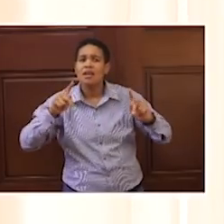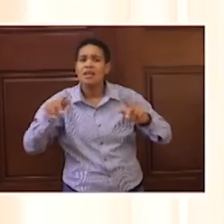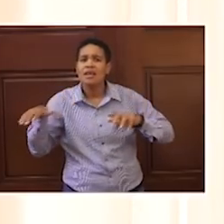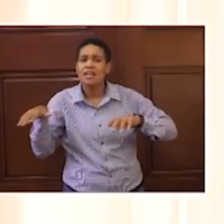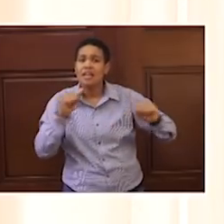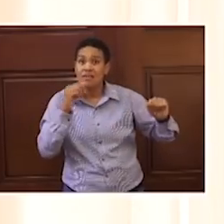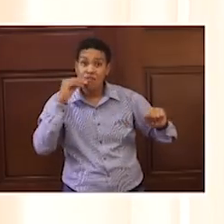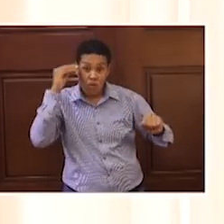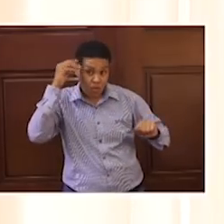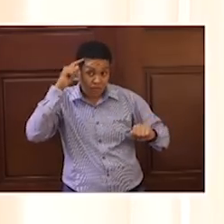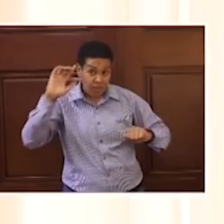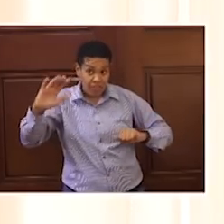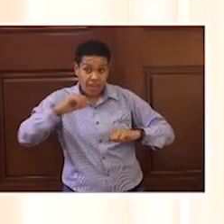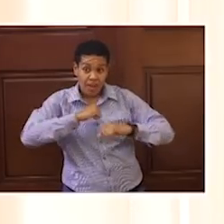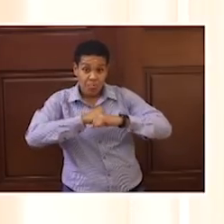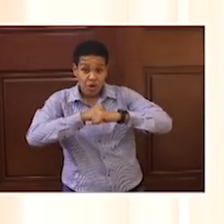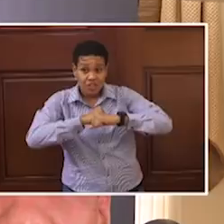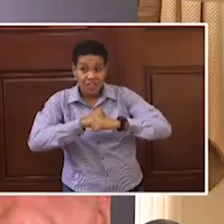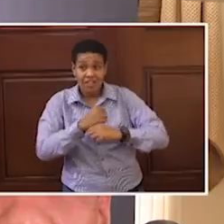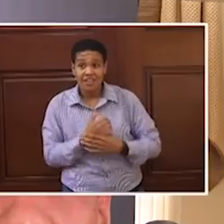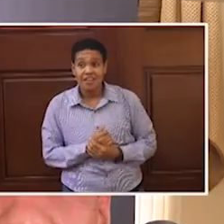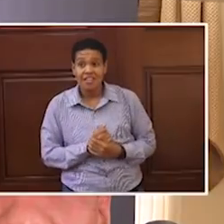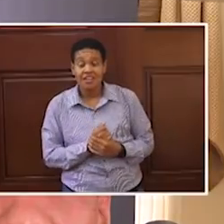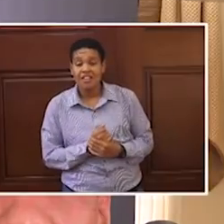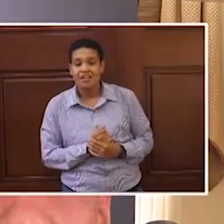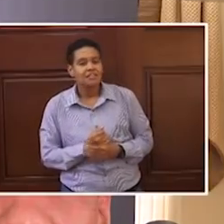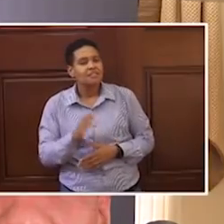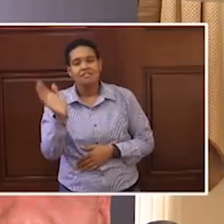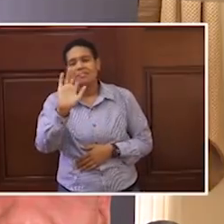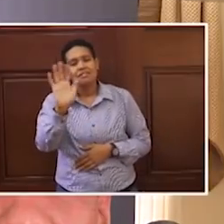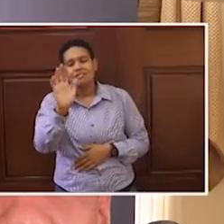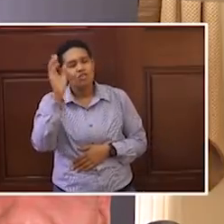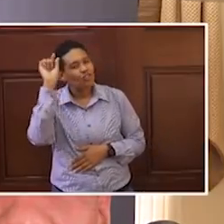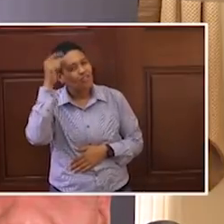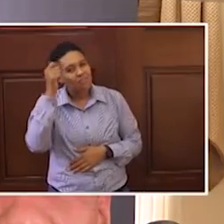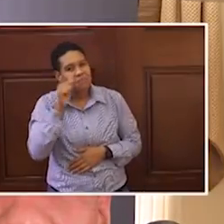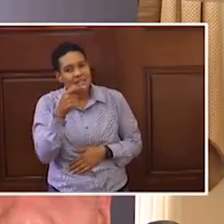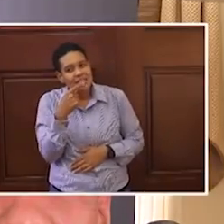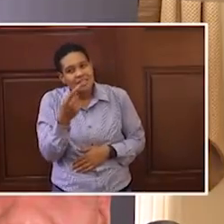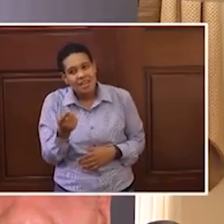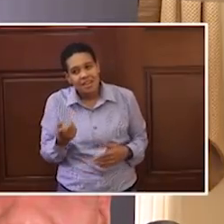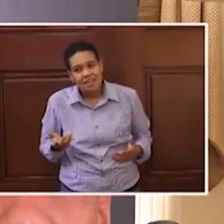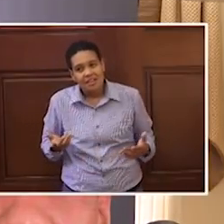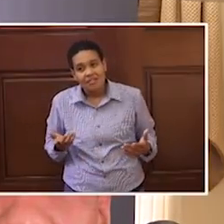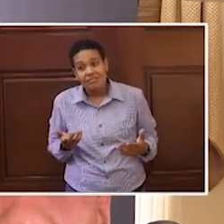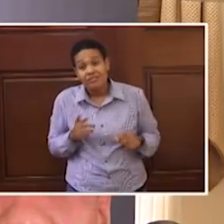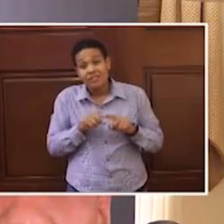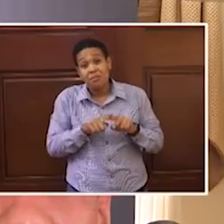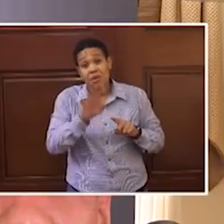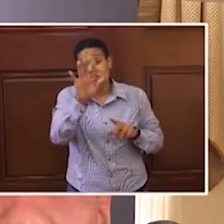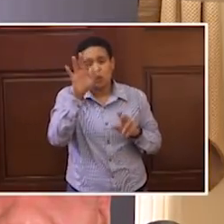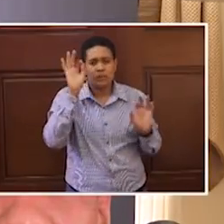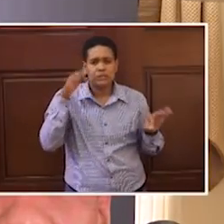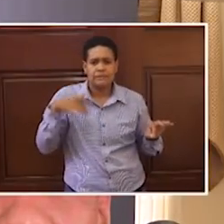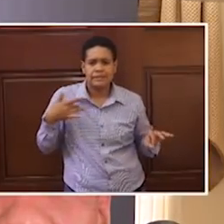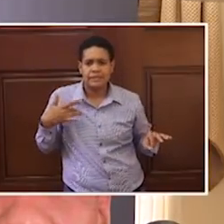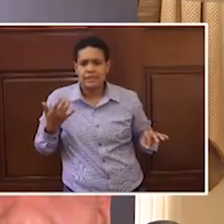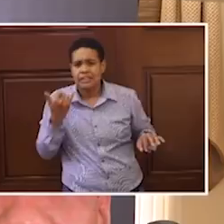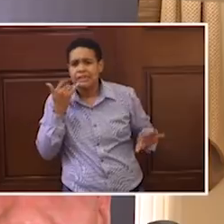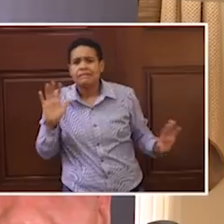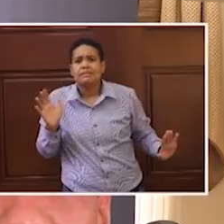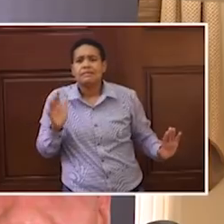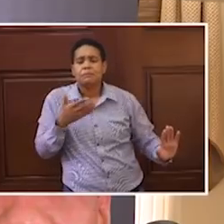their protection? That's not what the government is saying. Of course, that is up to you if you want to go